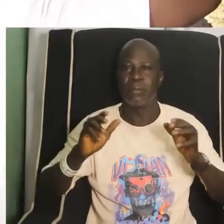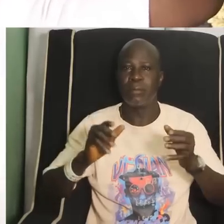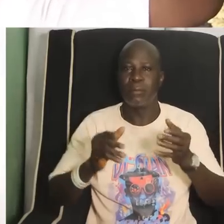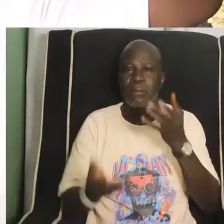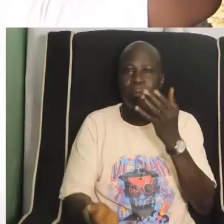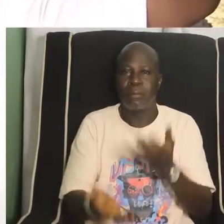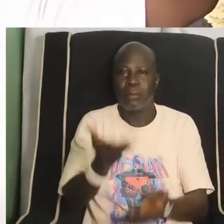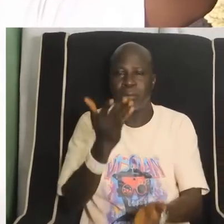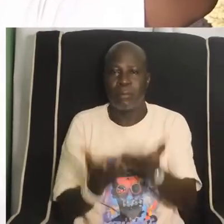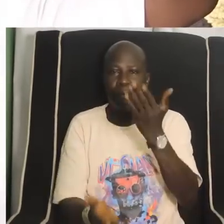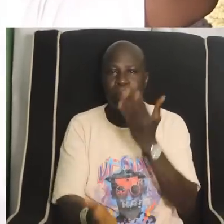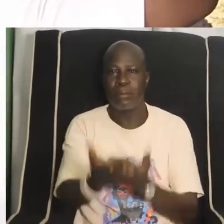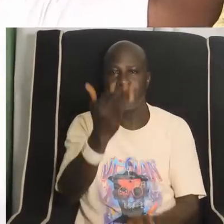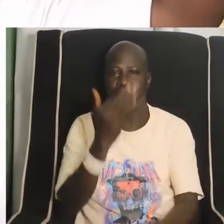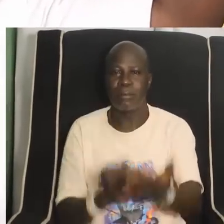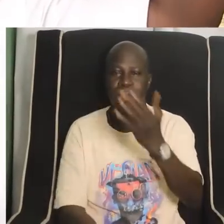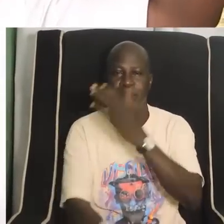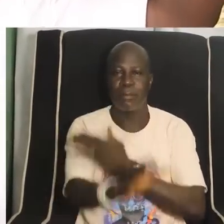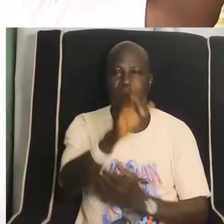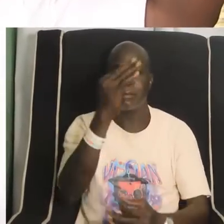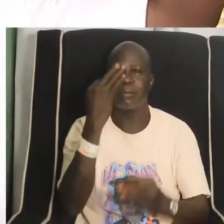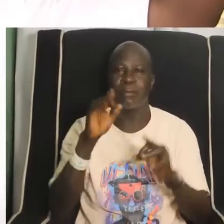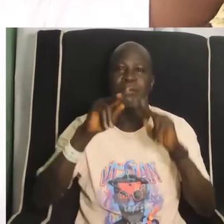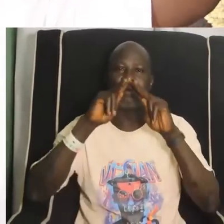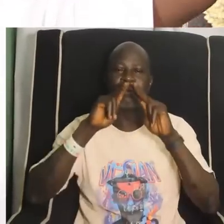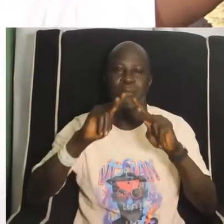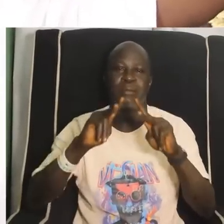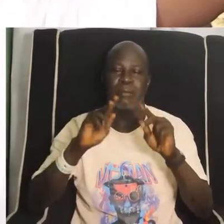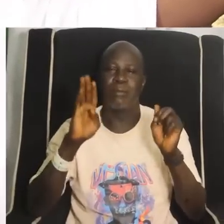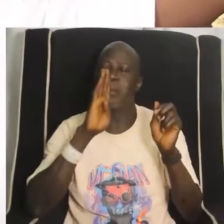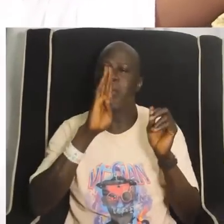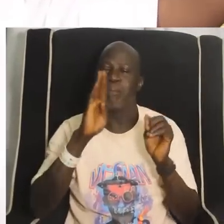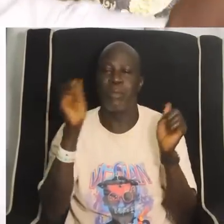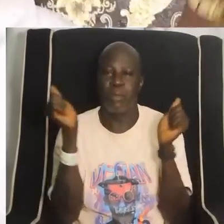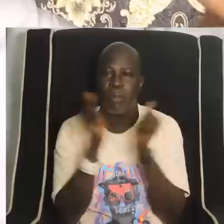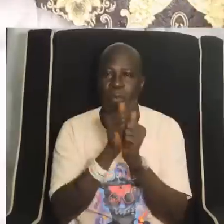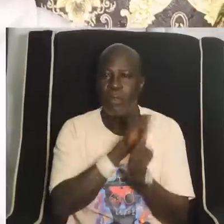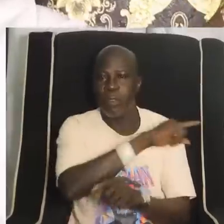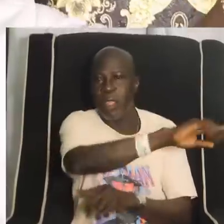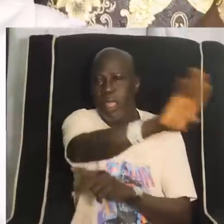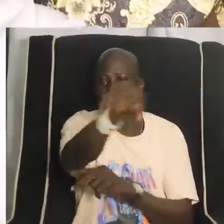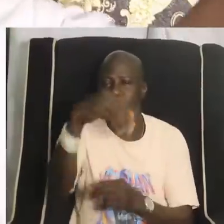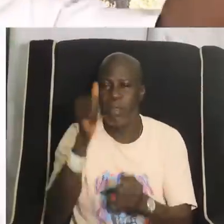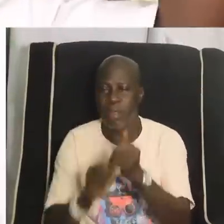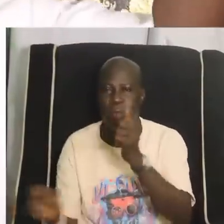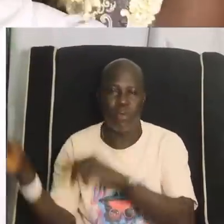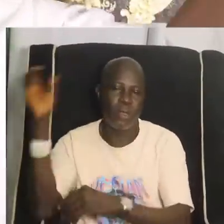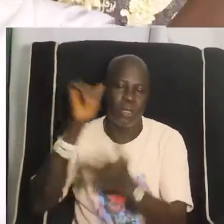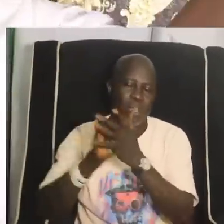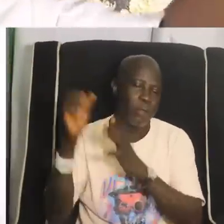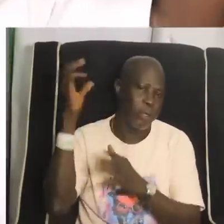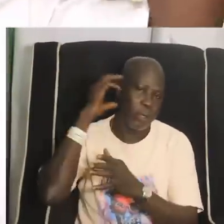je ke olorun alafia the God of peace ke wa pelu gbogbo eniyan